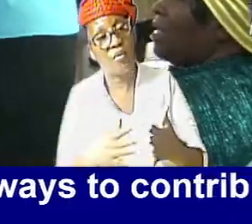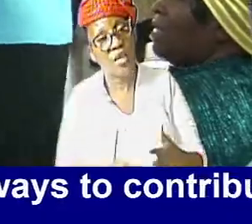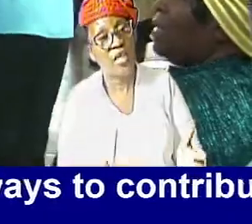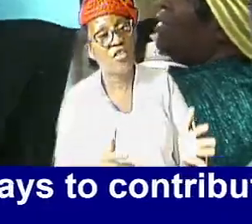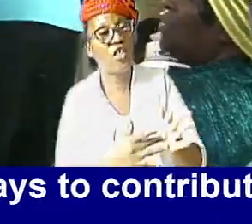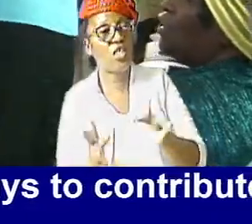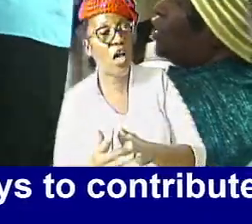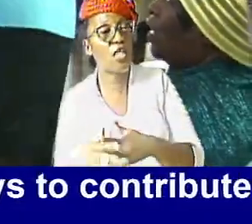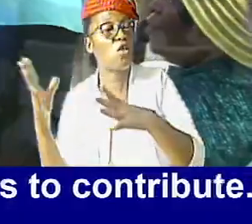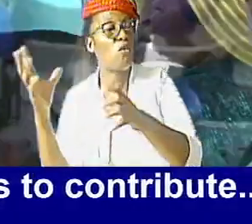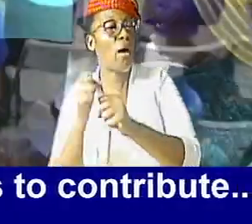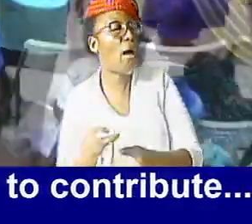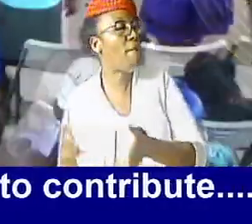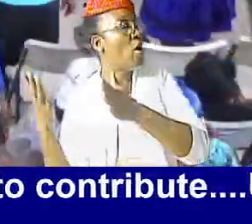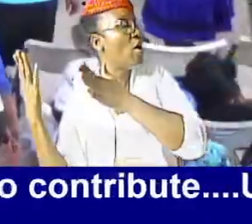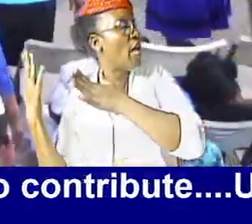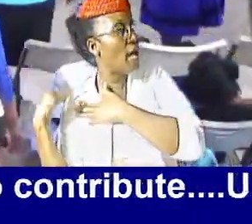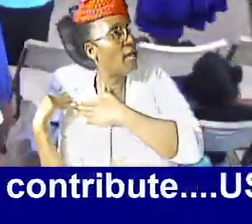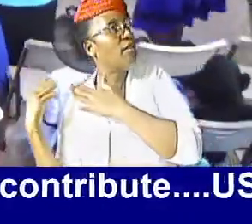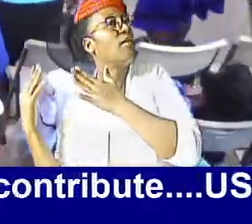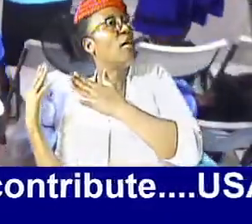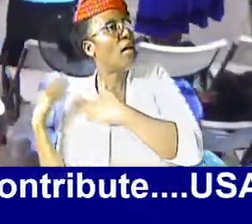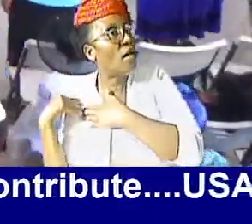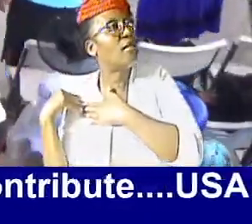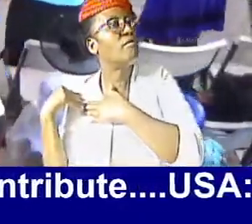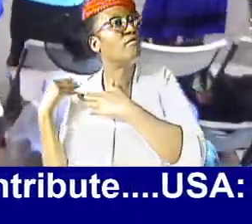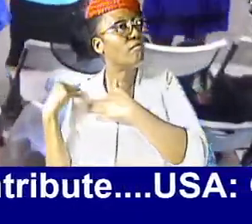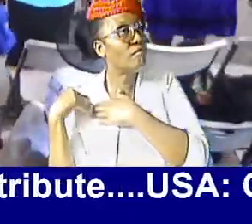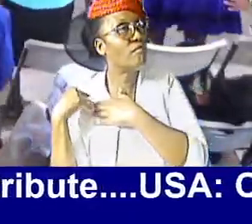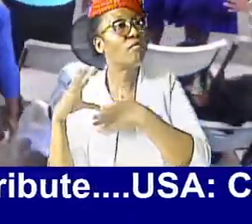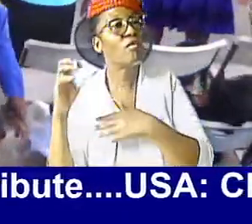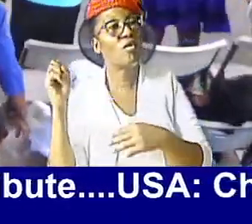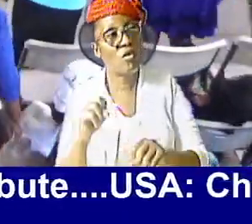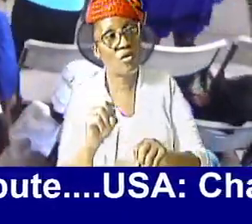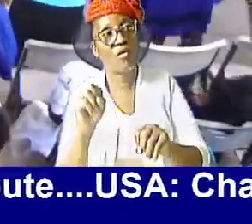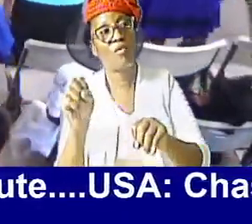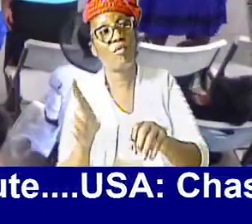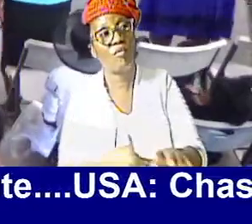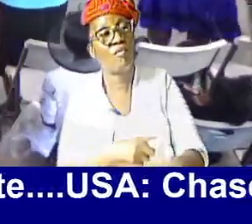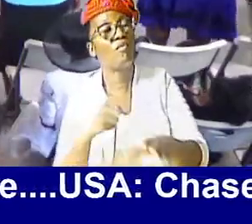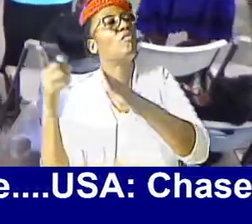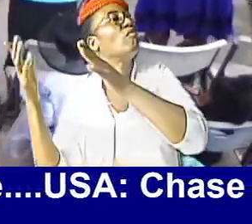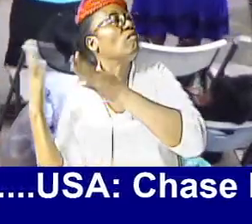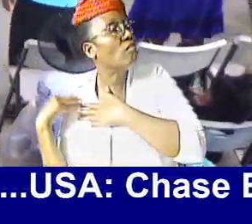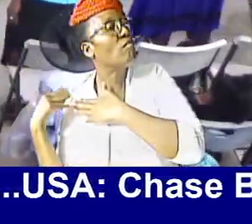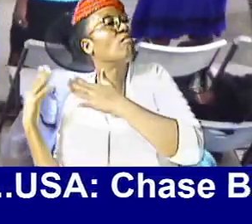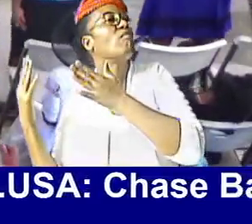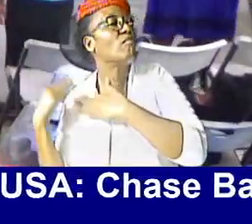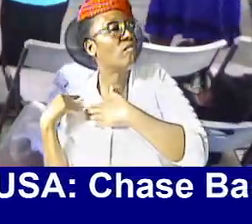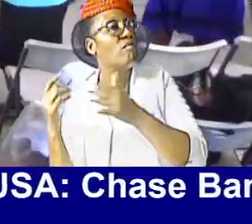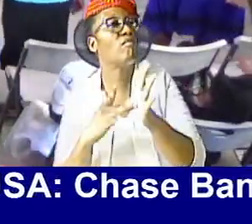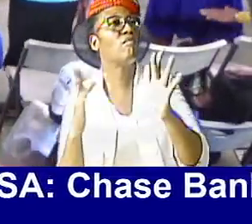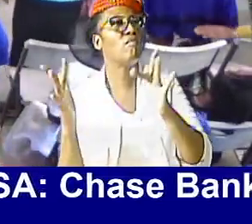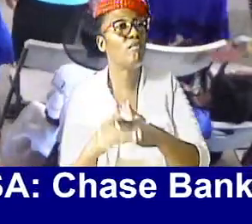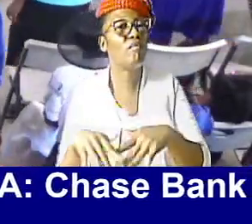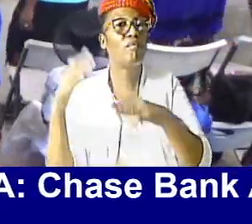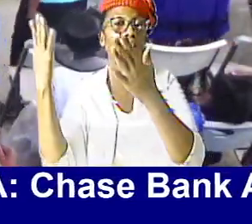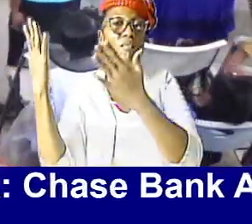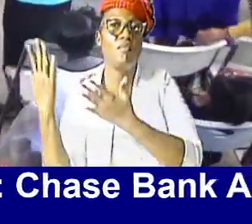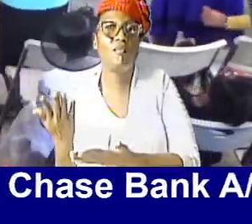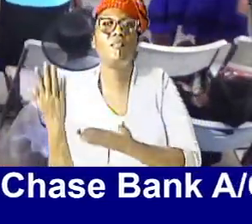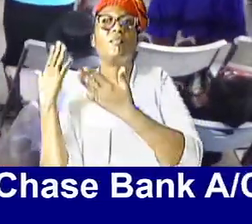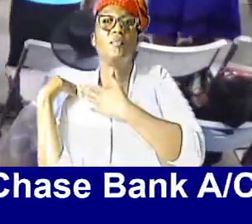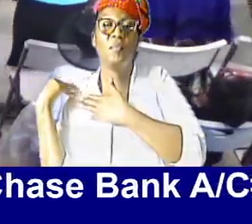time, Jesus, Jesus took my burden. I could no longer bear. Jesus took